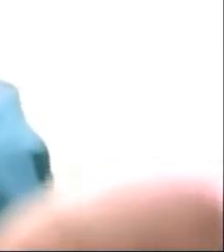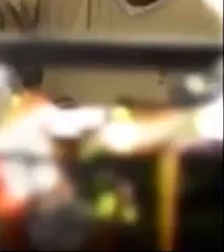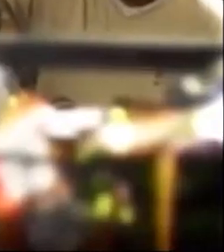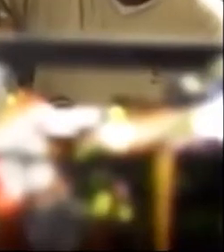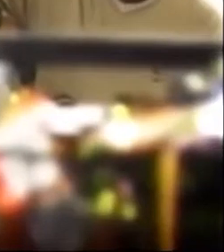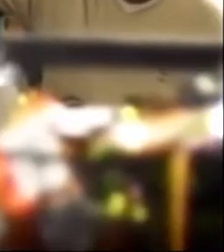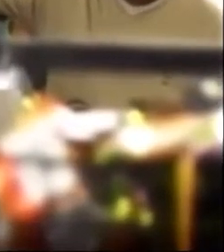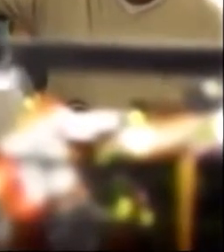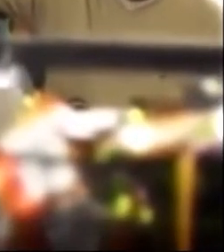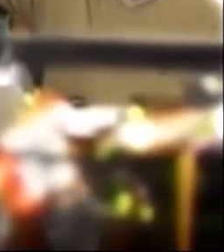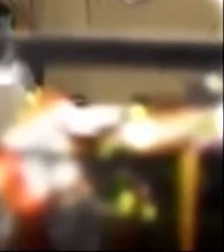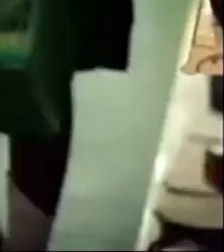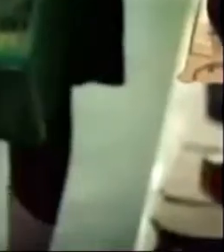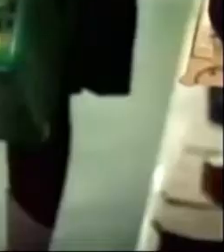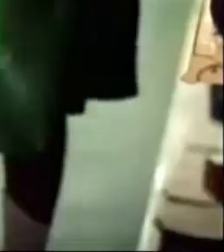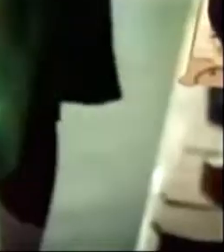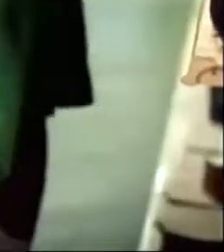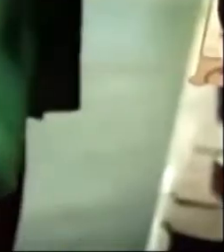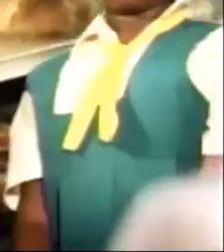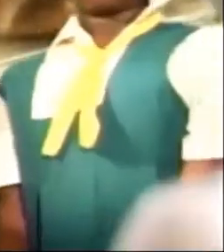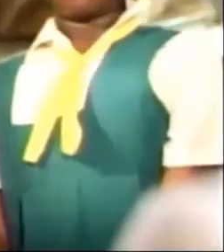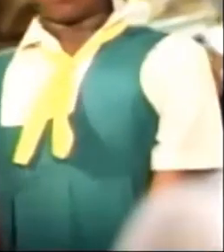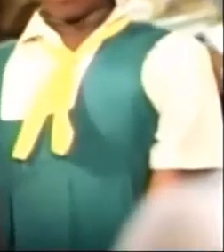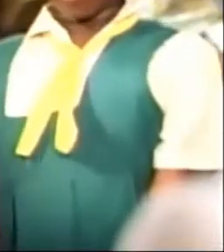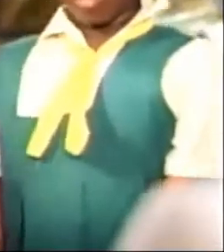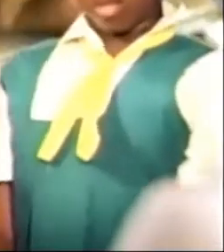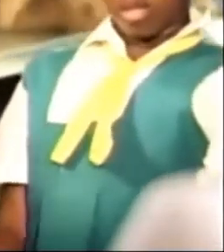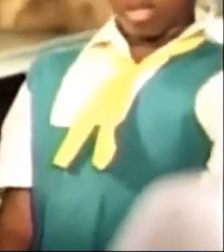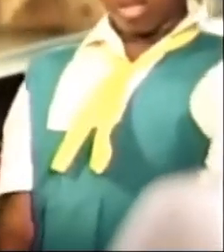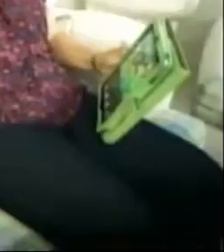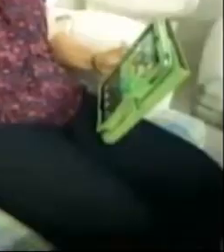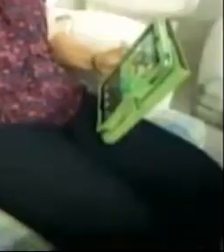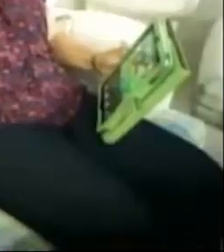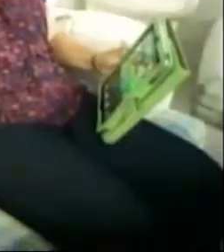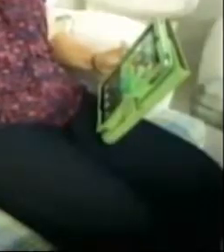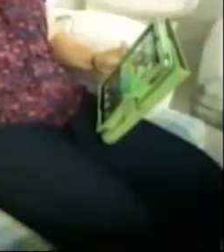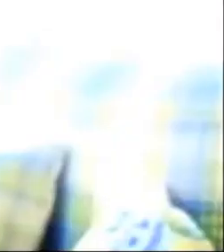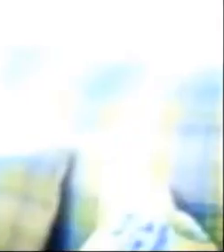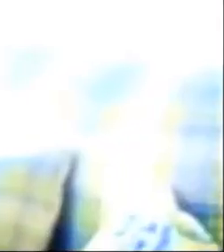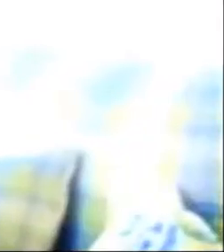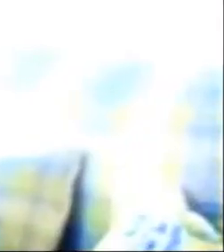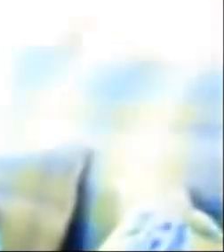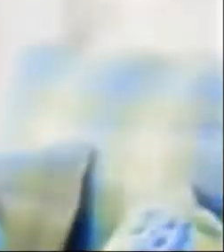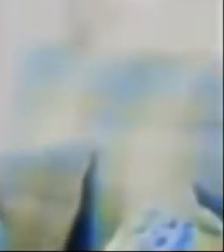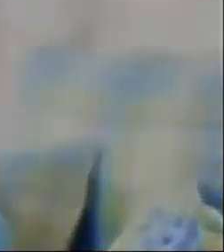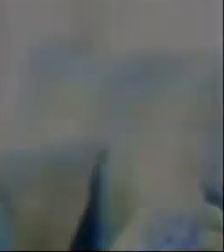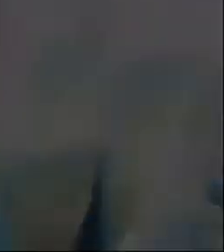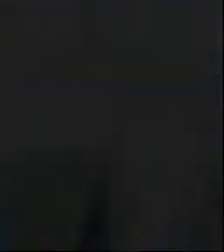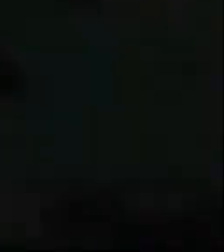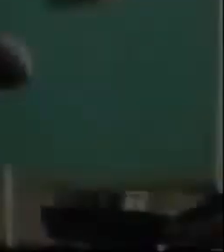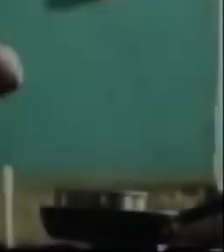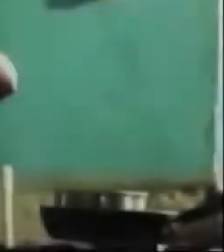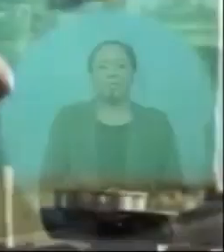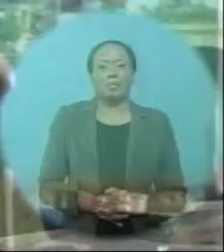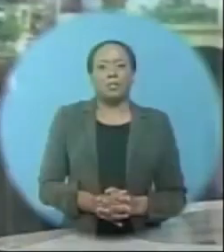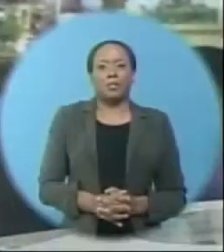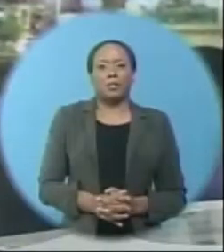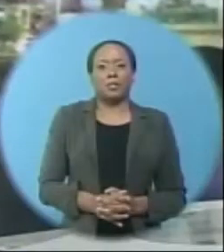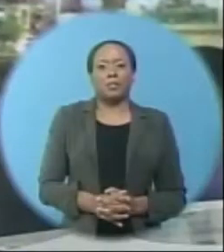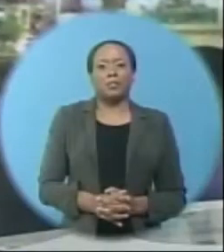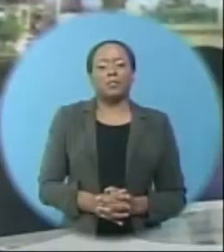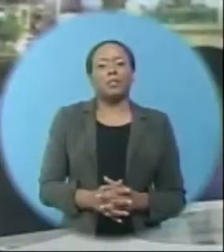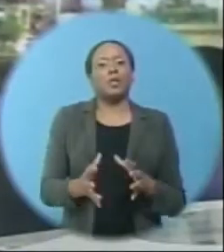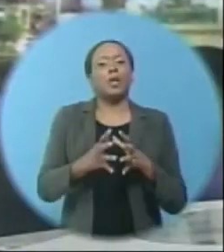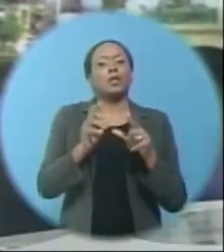Playing Field in Christchurch. Season passes are also available, and the schedule for the films as well as the